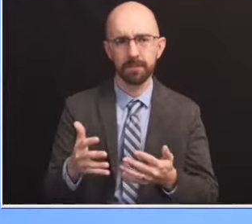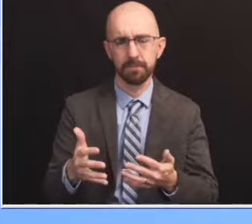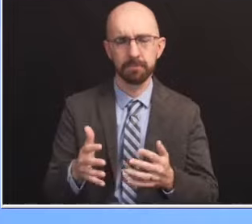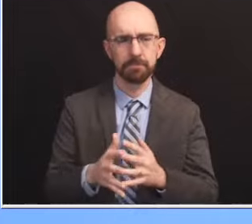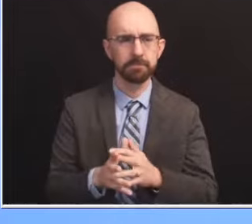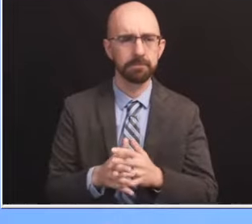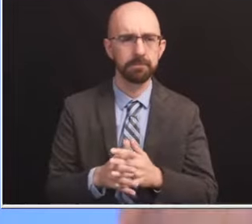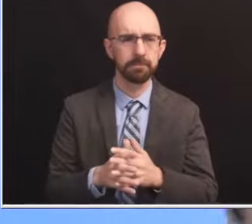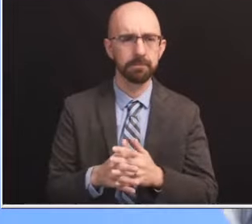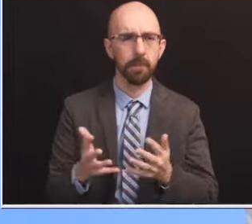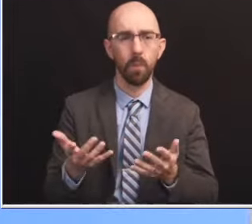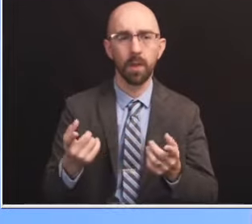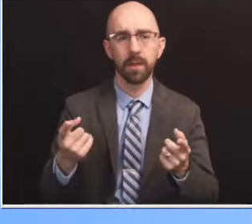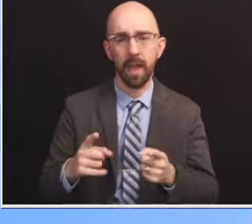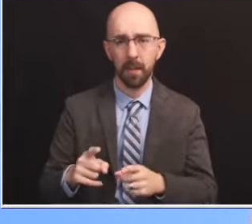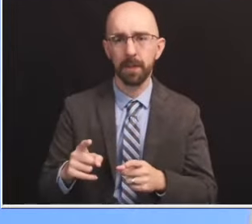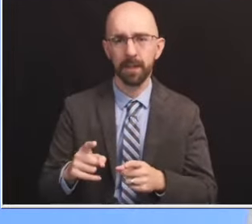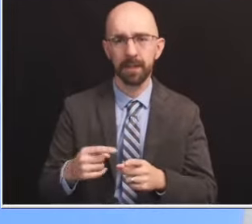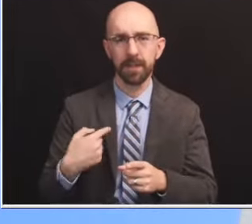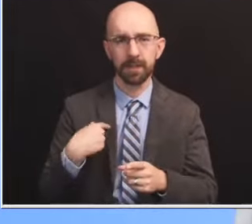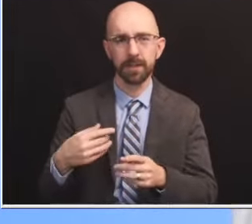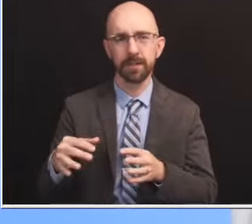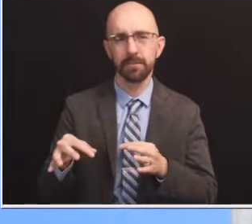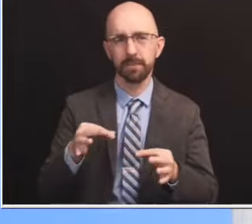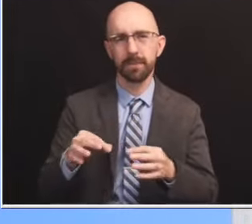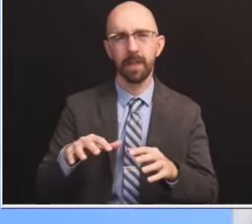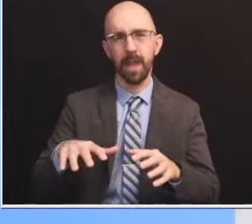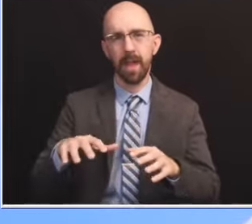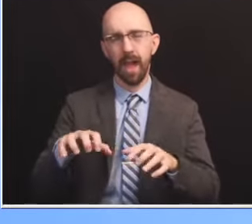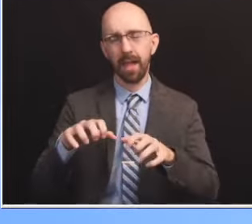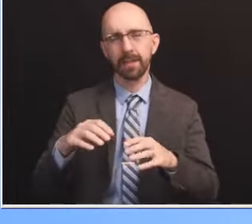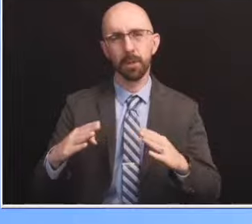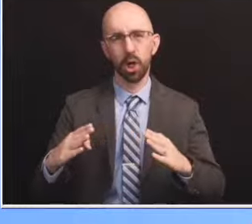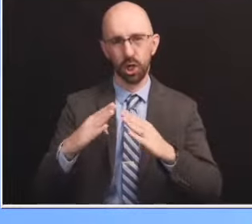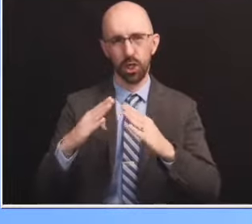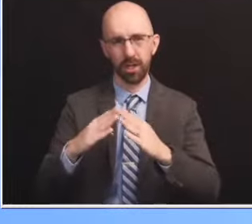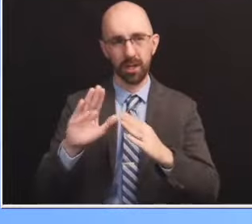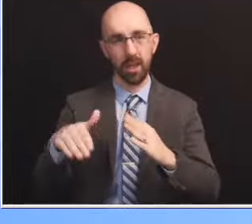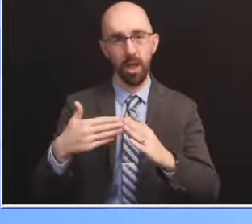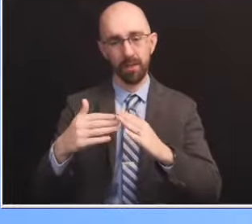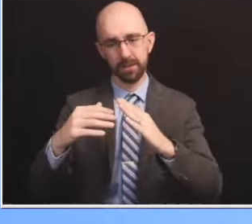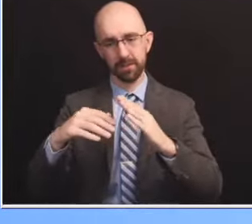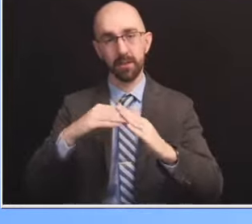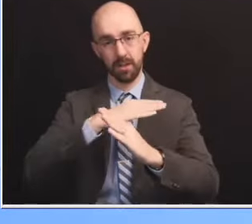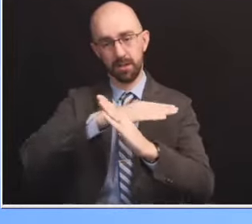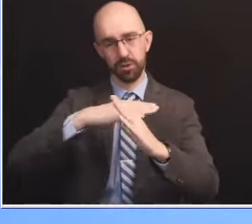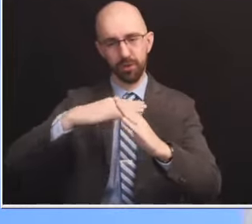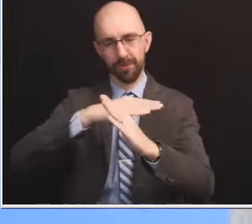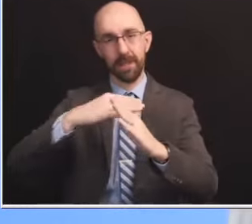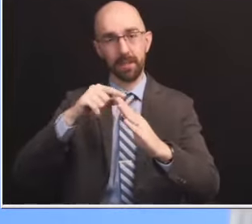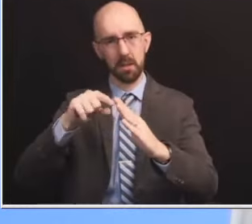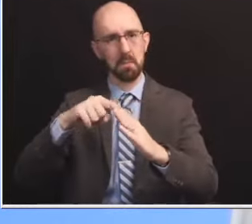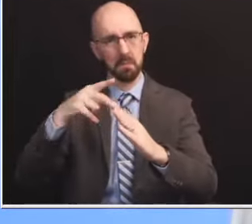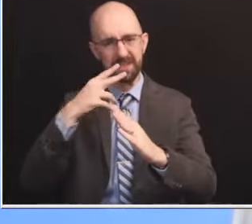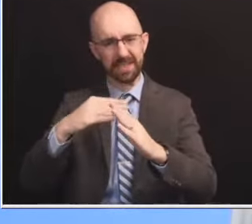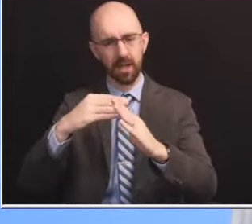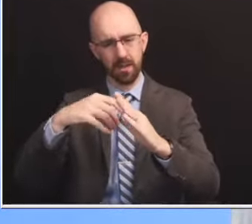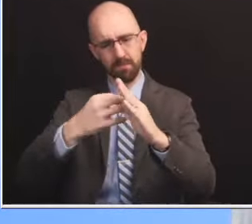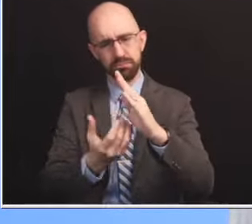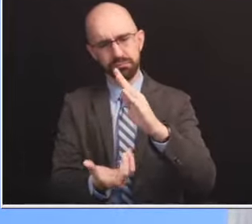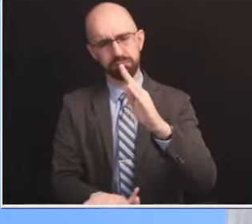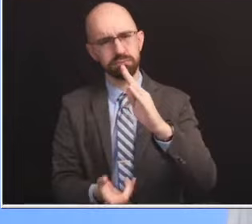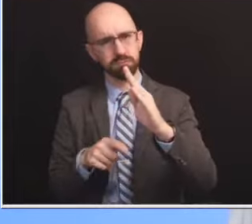what's happening in the brain, I describe it kind of like an iceberg, right? There's like all this stuff that's happening under the surface that we have no idea about, and then there's like what we can